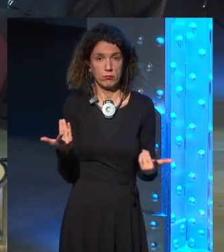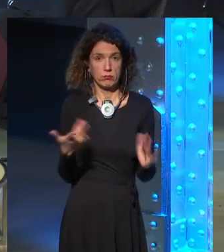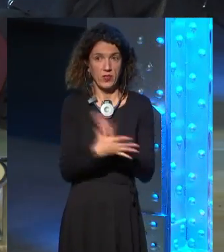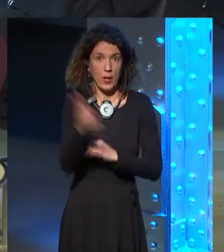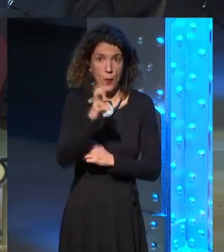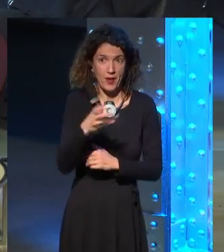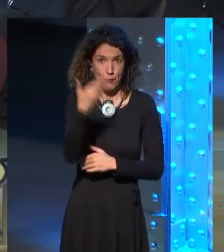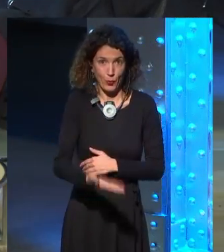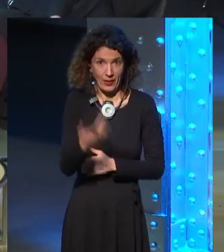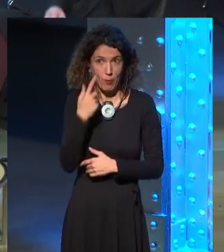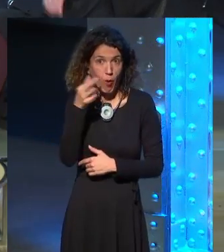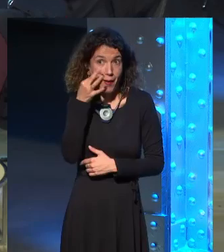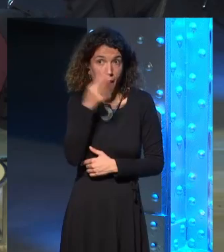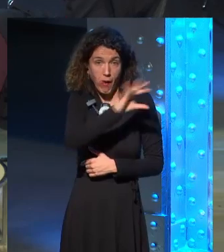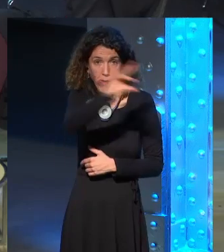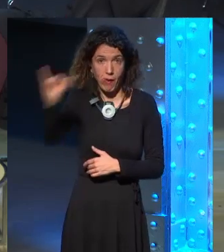better.